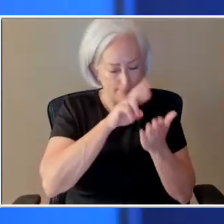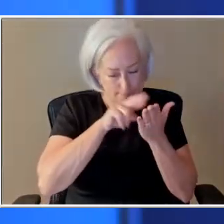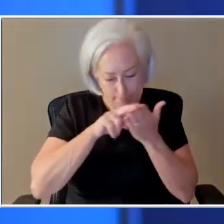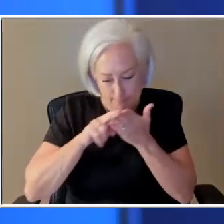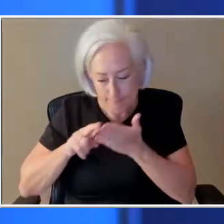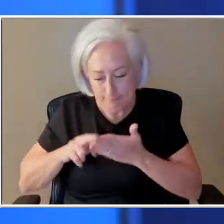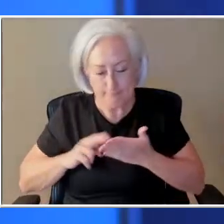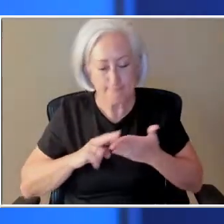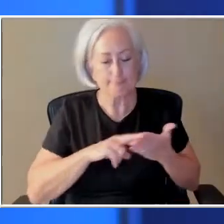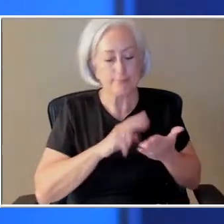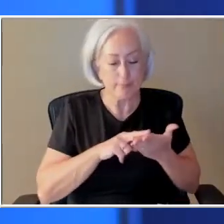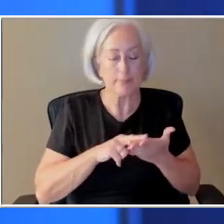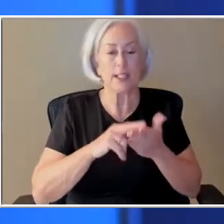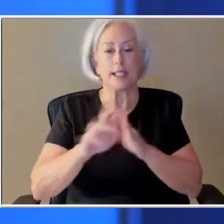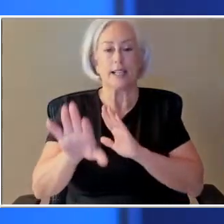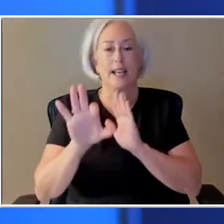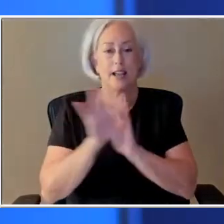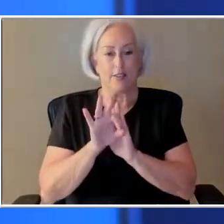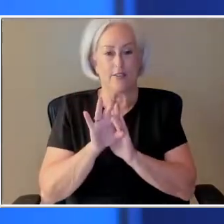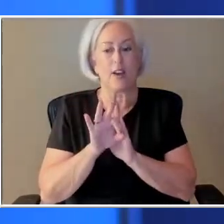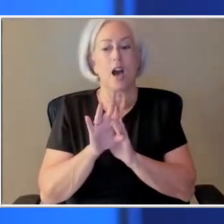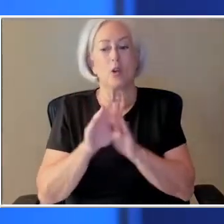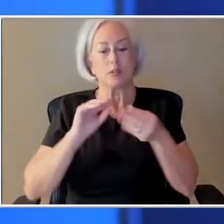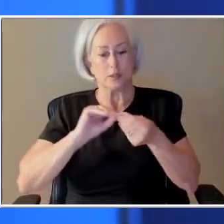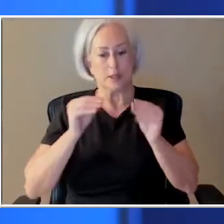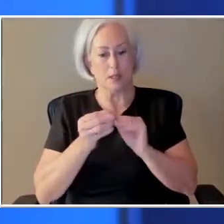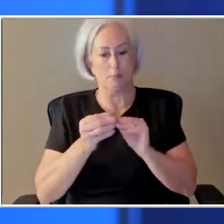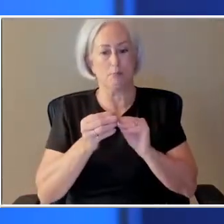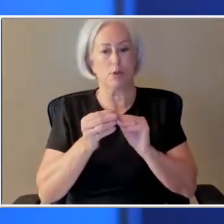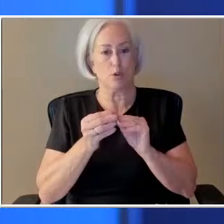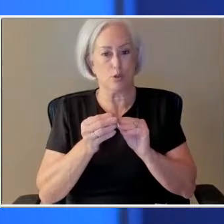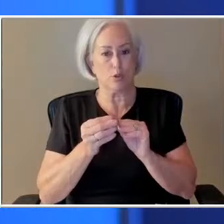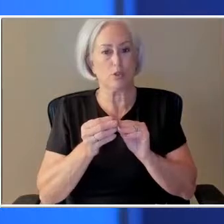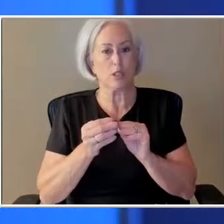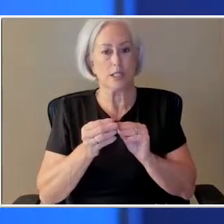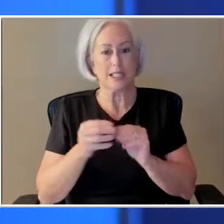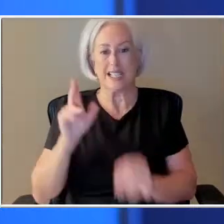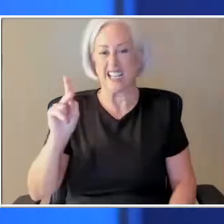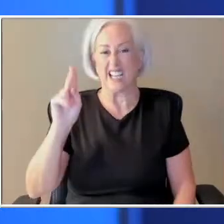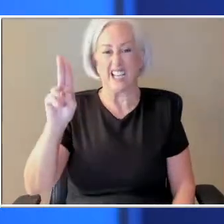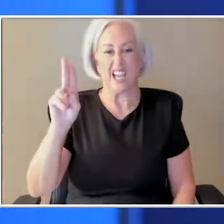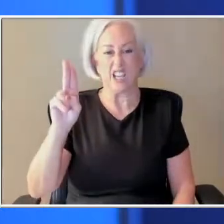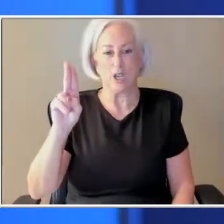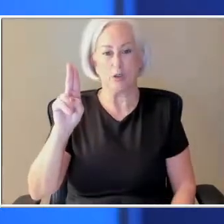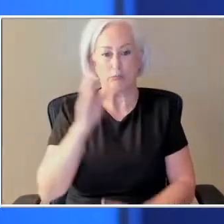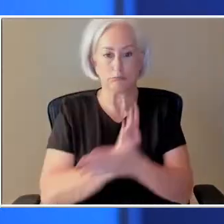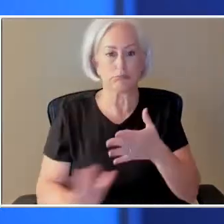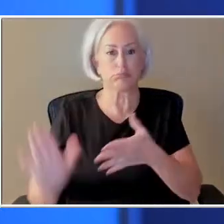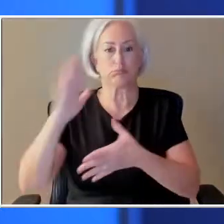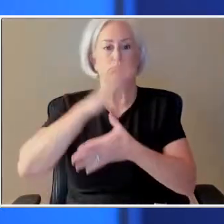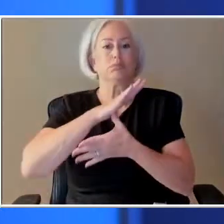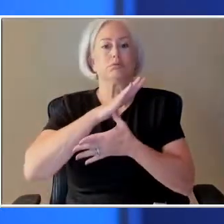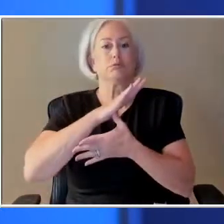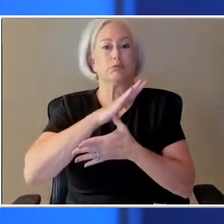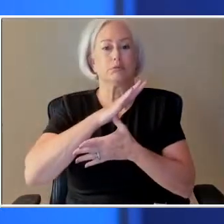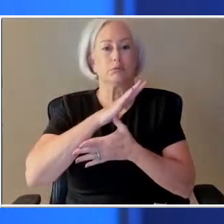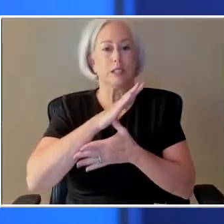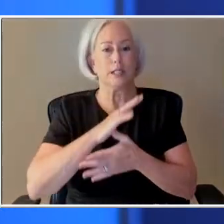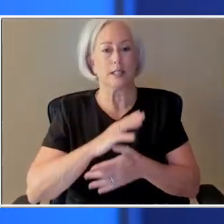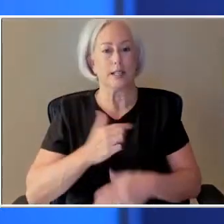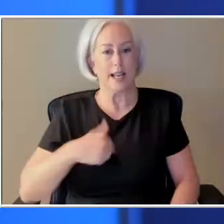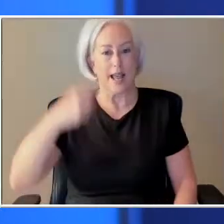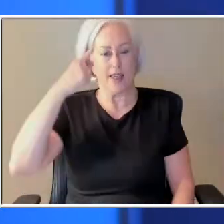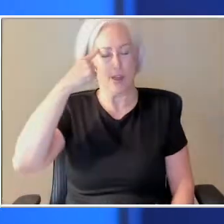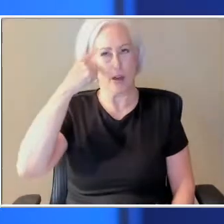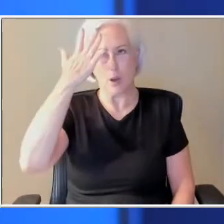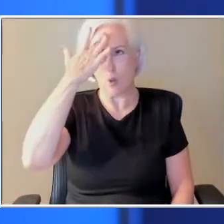up with the numbers and what they talked about, KU was right up there with the rest of them, and I thought, why